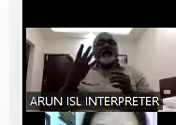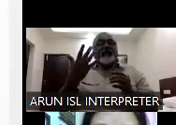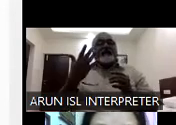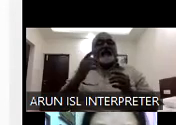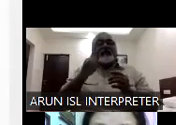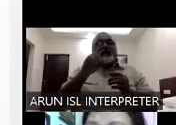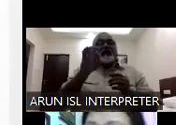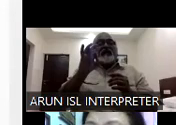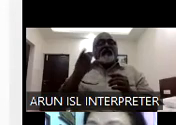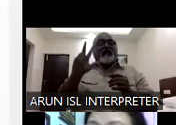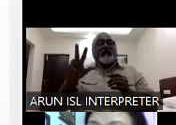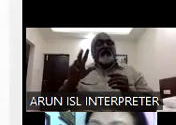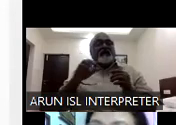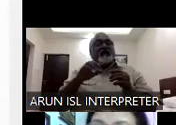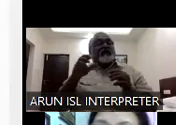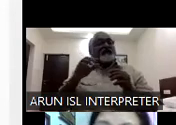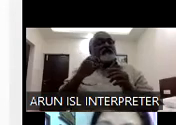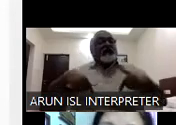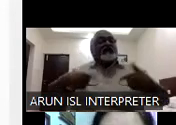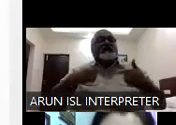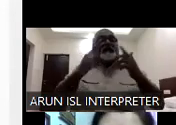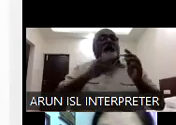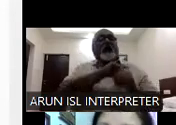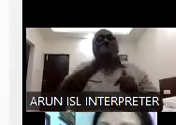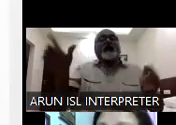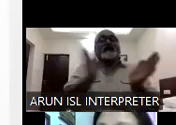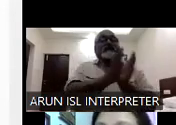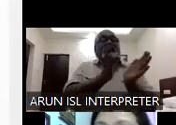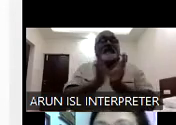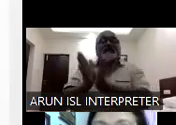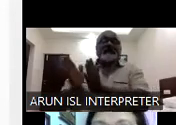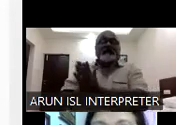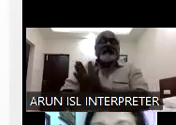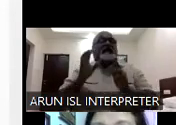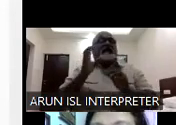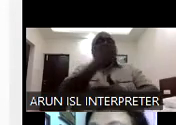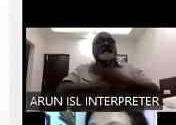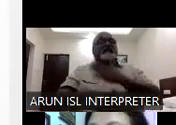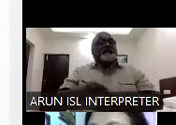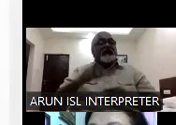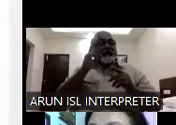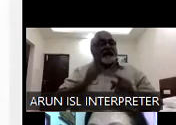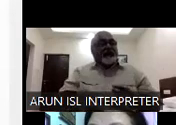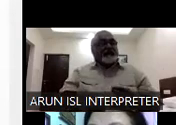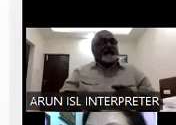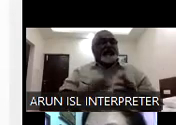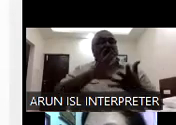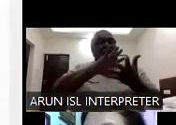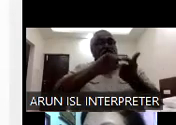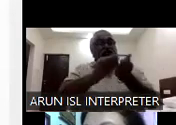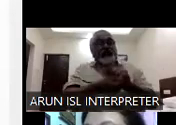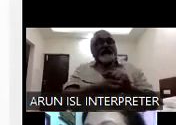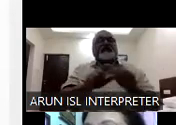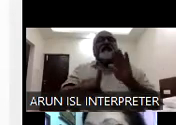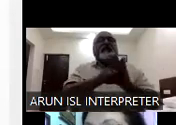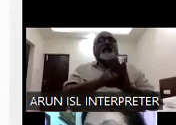1998, that how every sector of disability has to implement its laws, policies, program. That